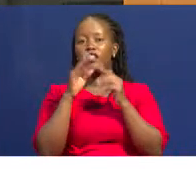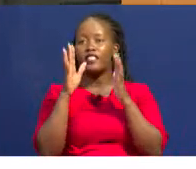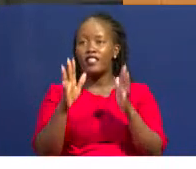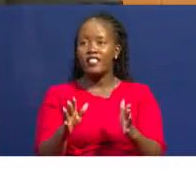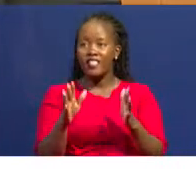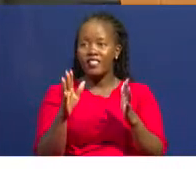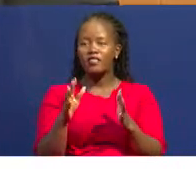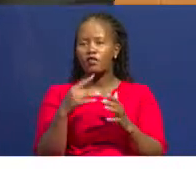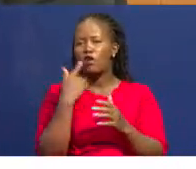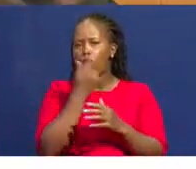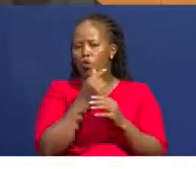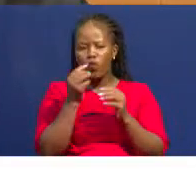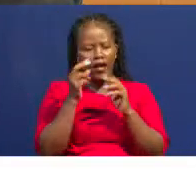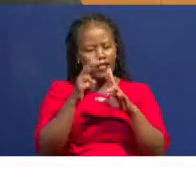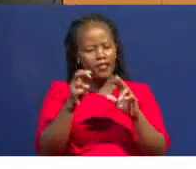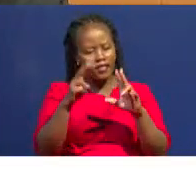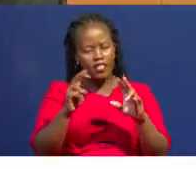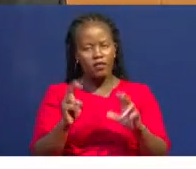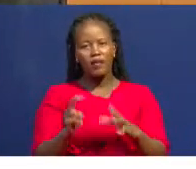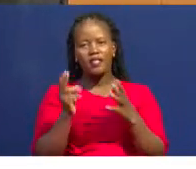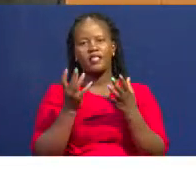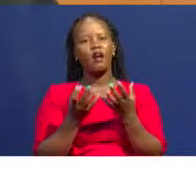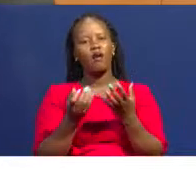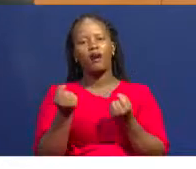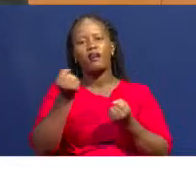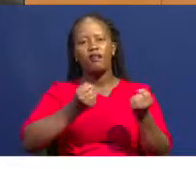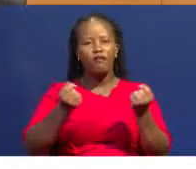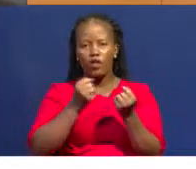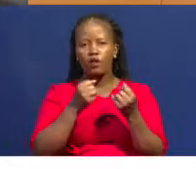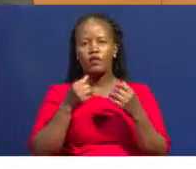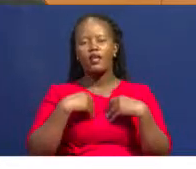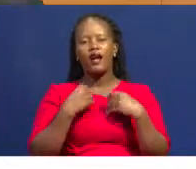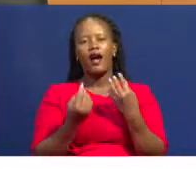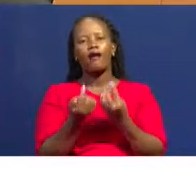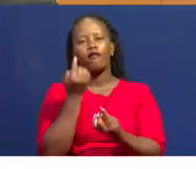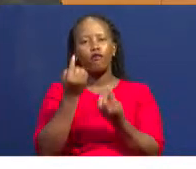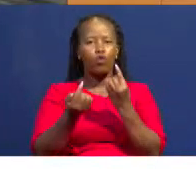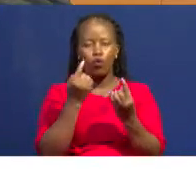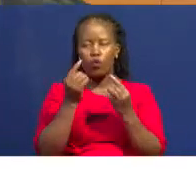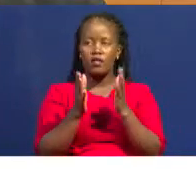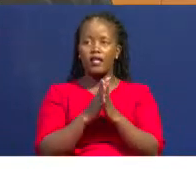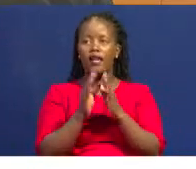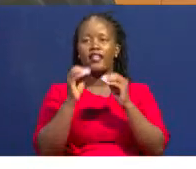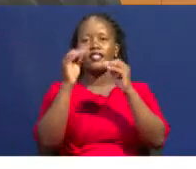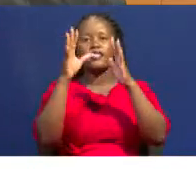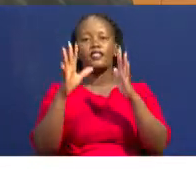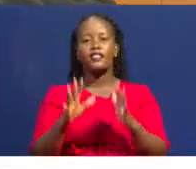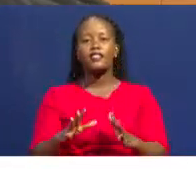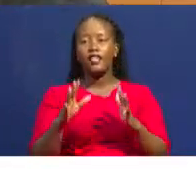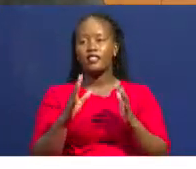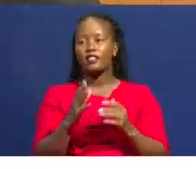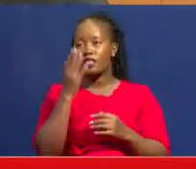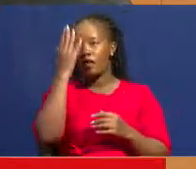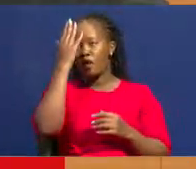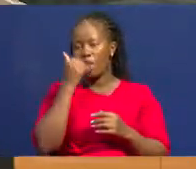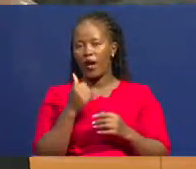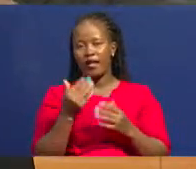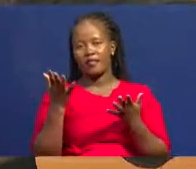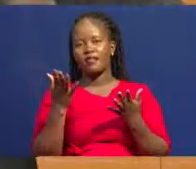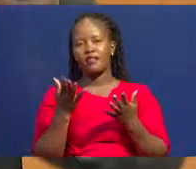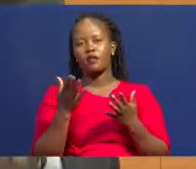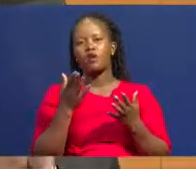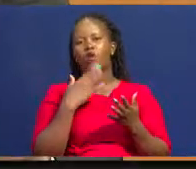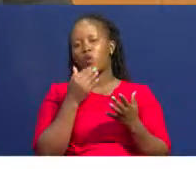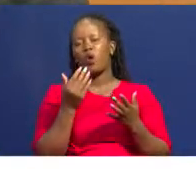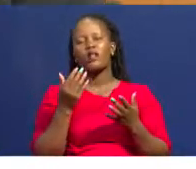who are checking our vehicles. We have cooks, we have teachers who have been employed because of what you call the big people want to